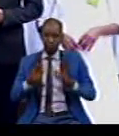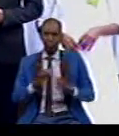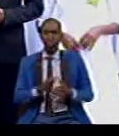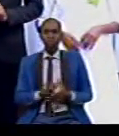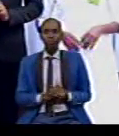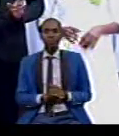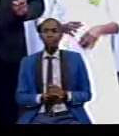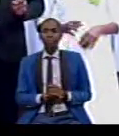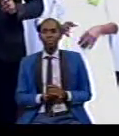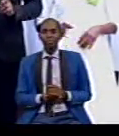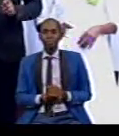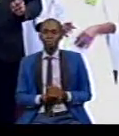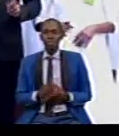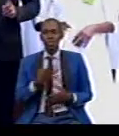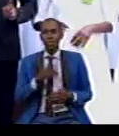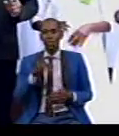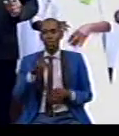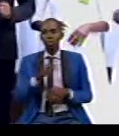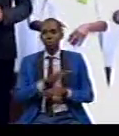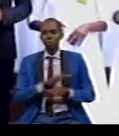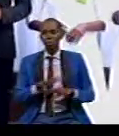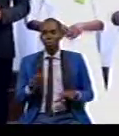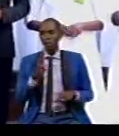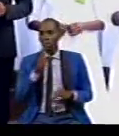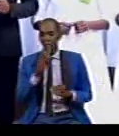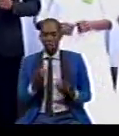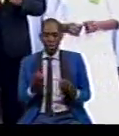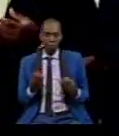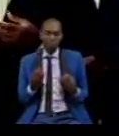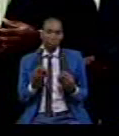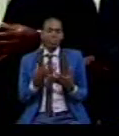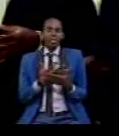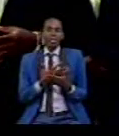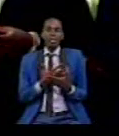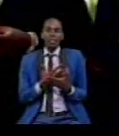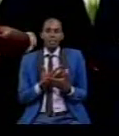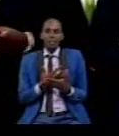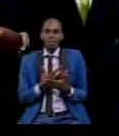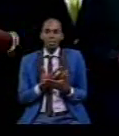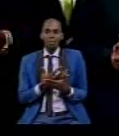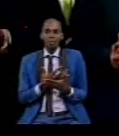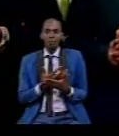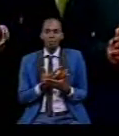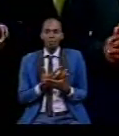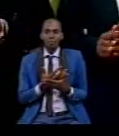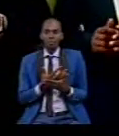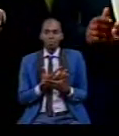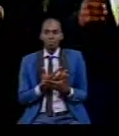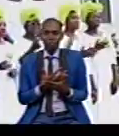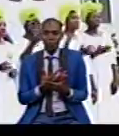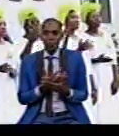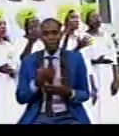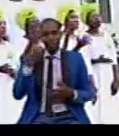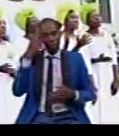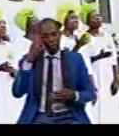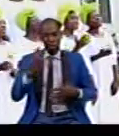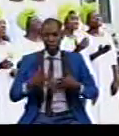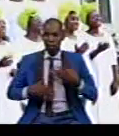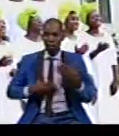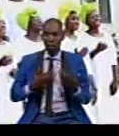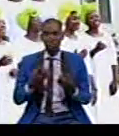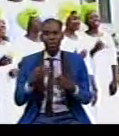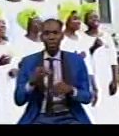not enter into the kingdom of heaven. Look at Acts chapter 3. We're reading